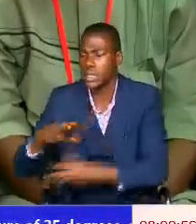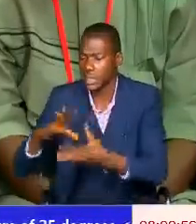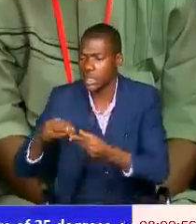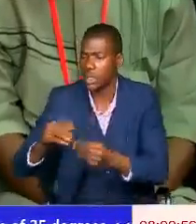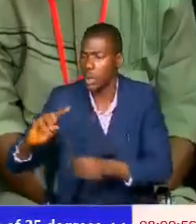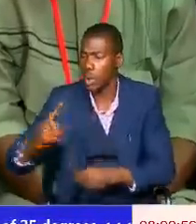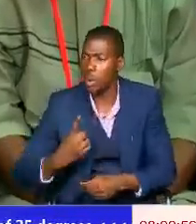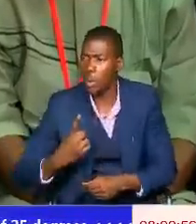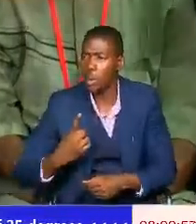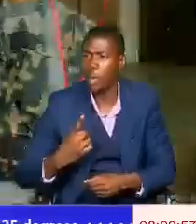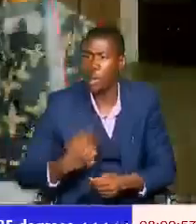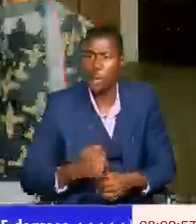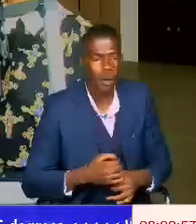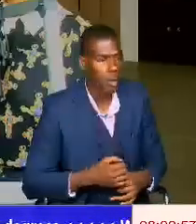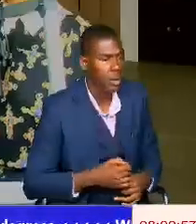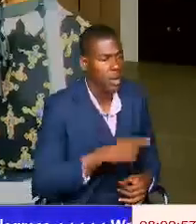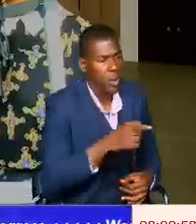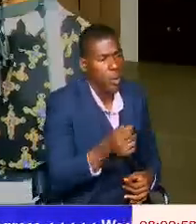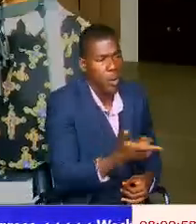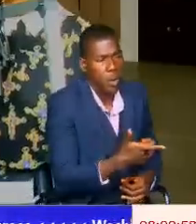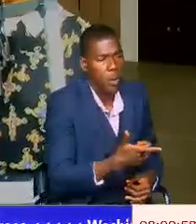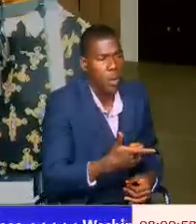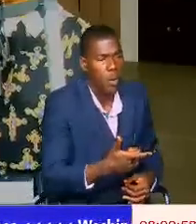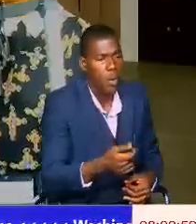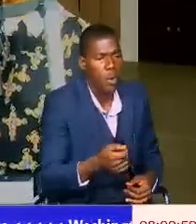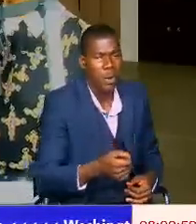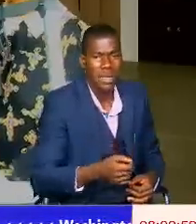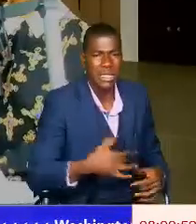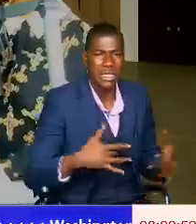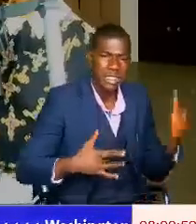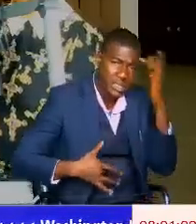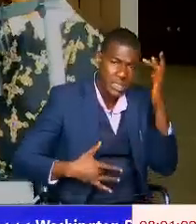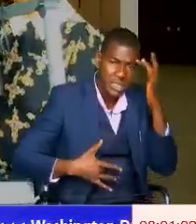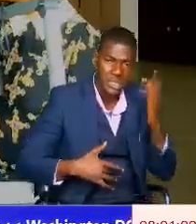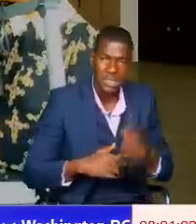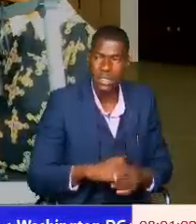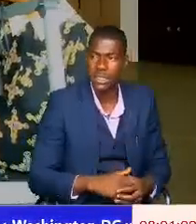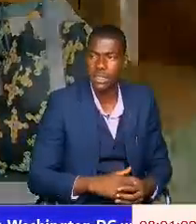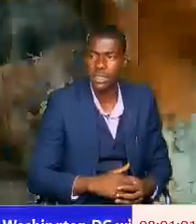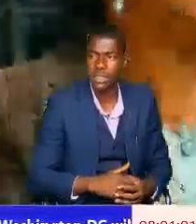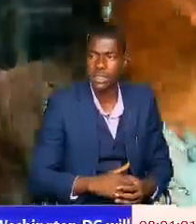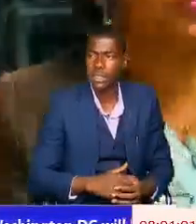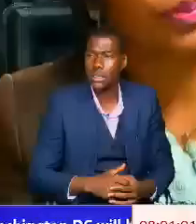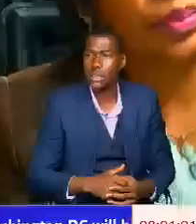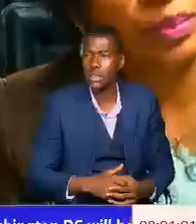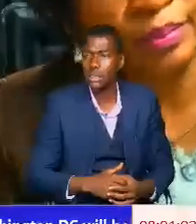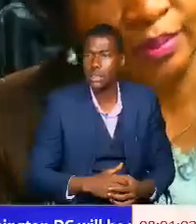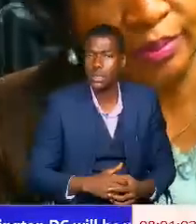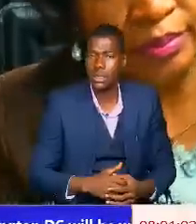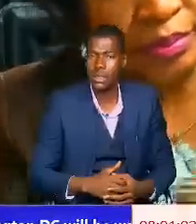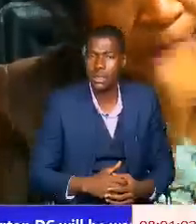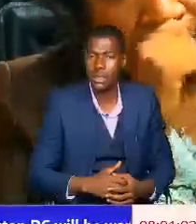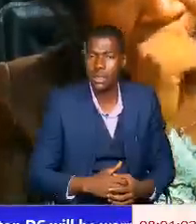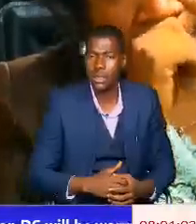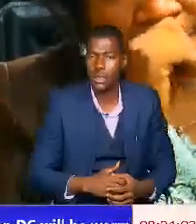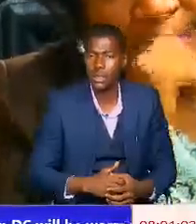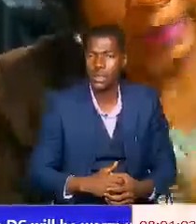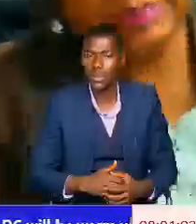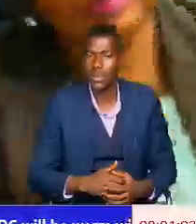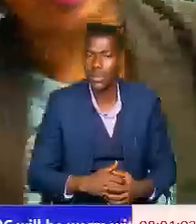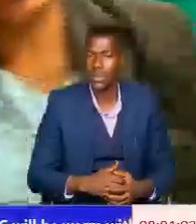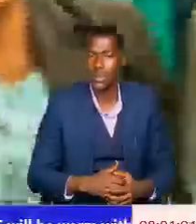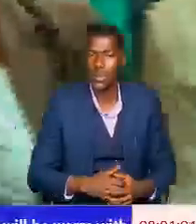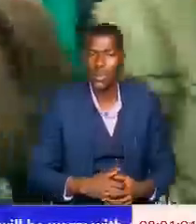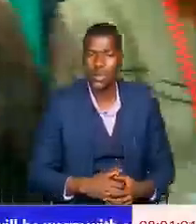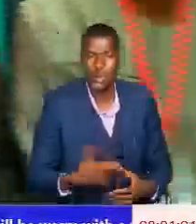We had to go and see them in the hospital. They are still. They are sick. They are accidented. No, they have accidents. No, see. They hear that one.